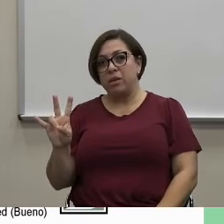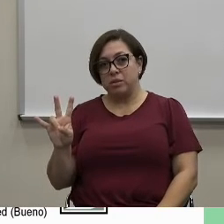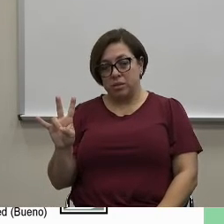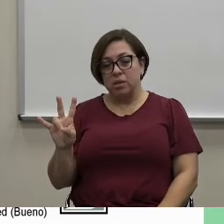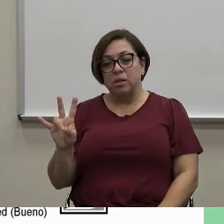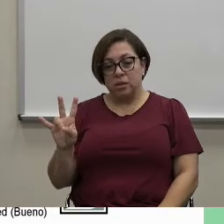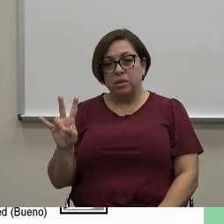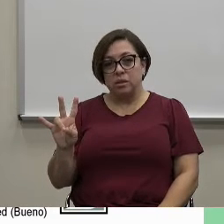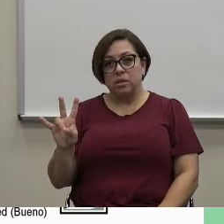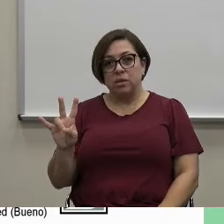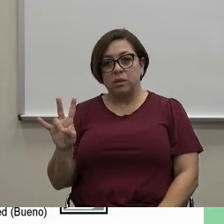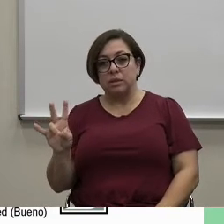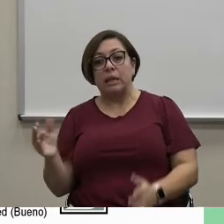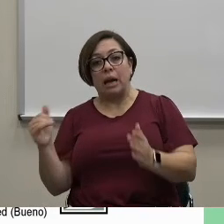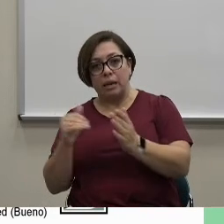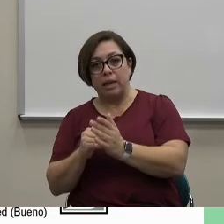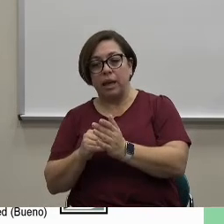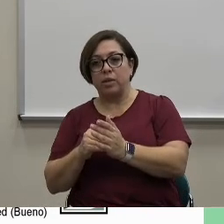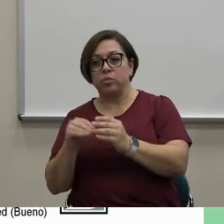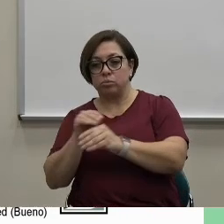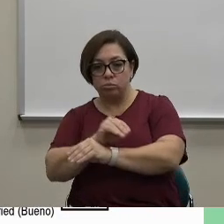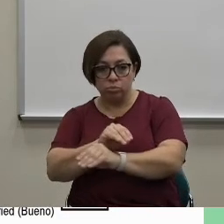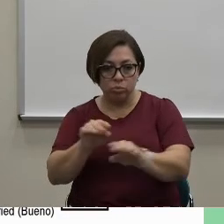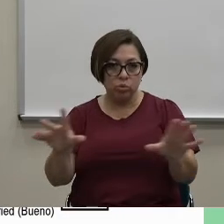again, balancing it back across.